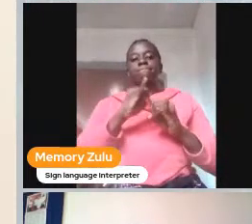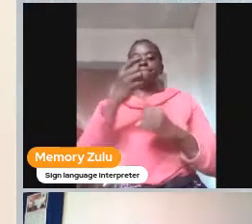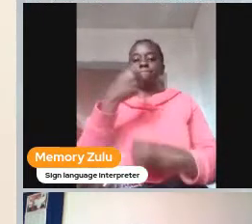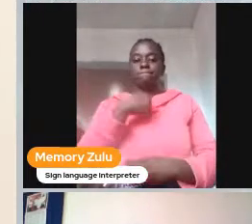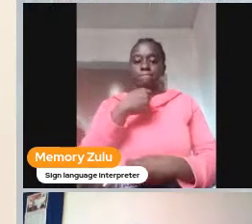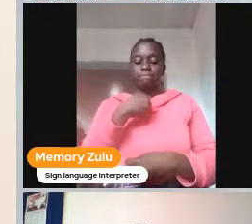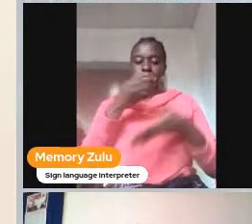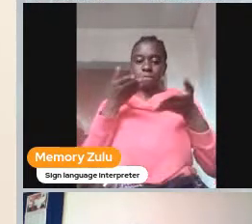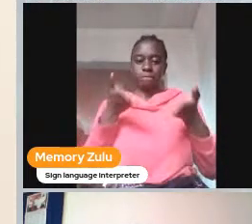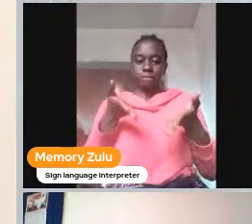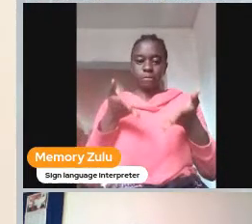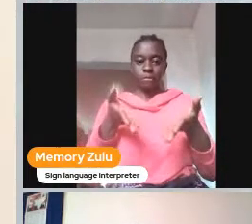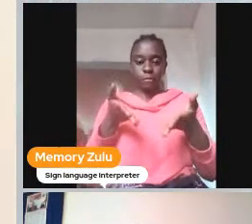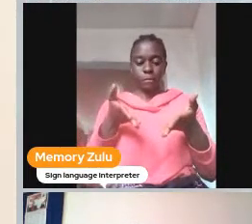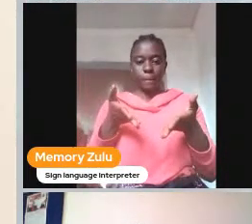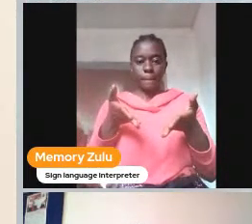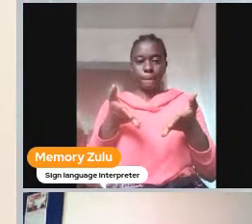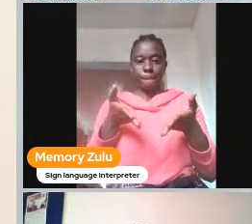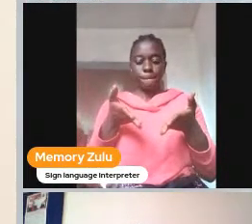I will